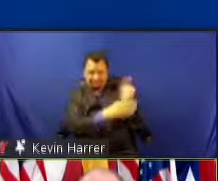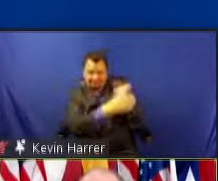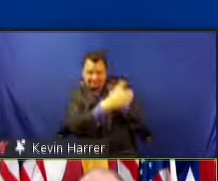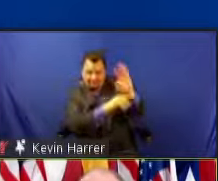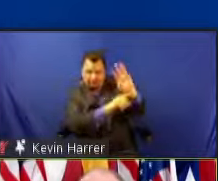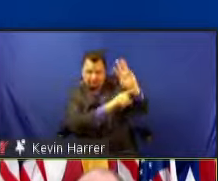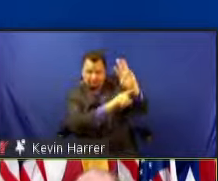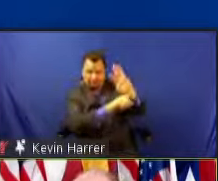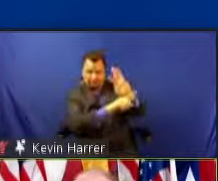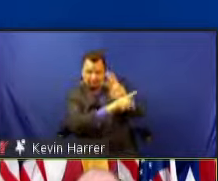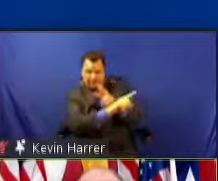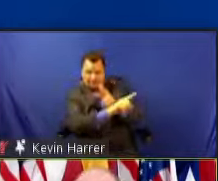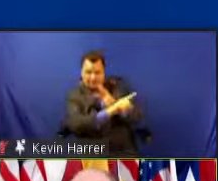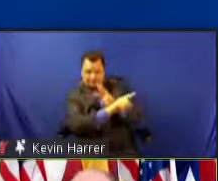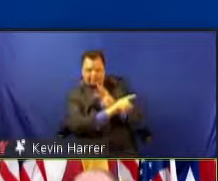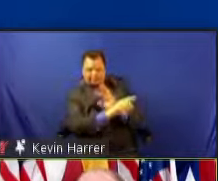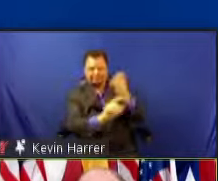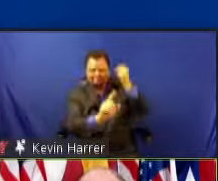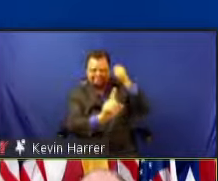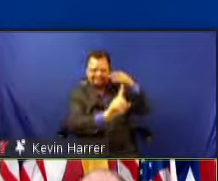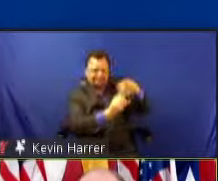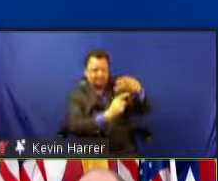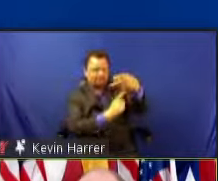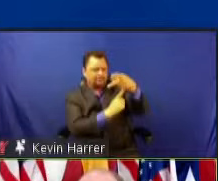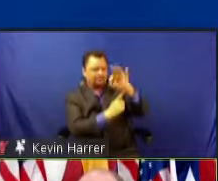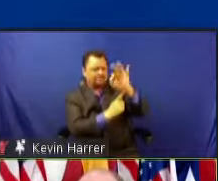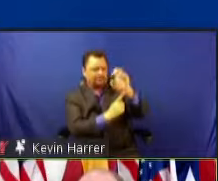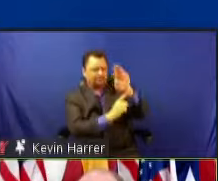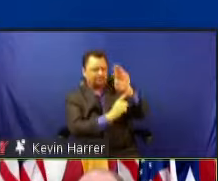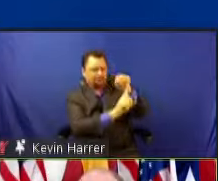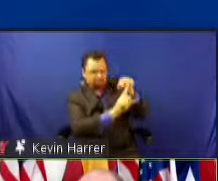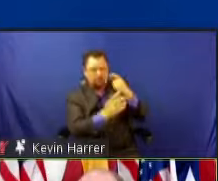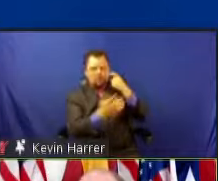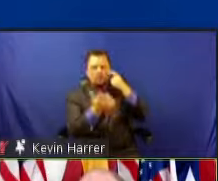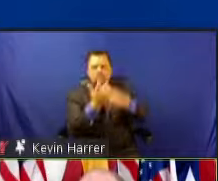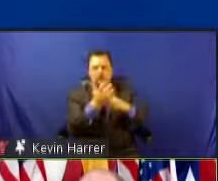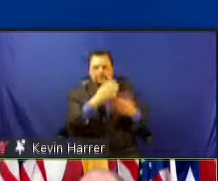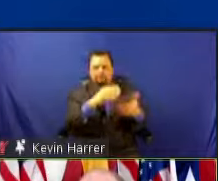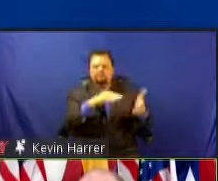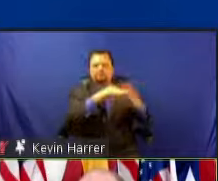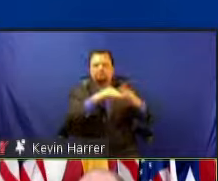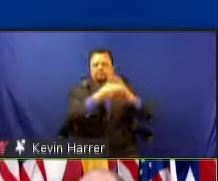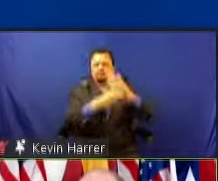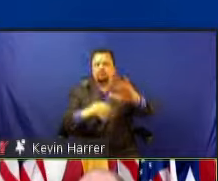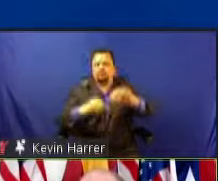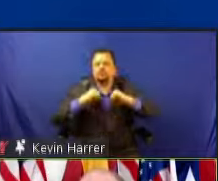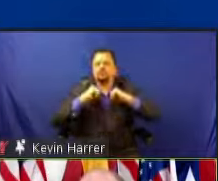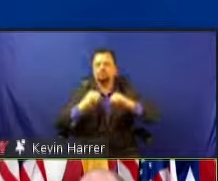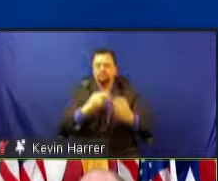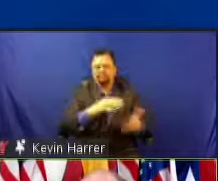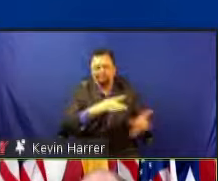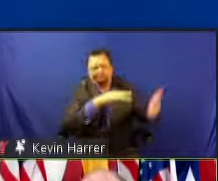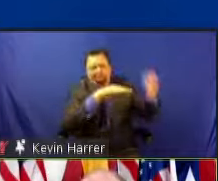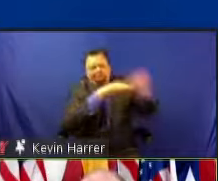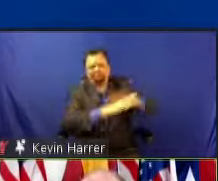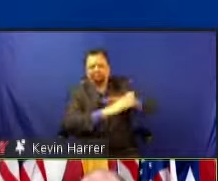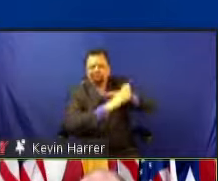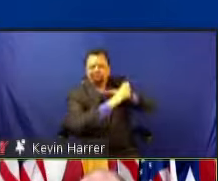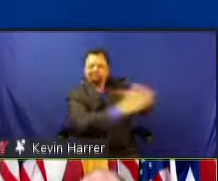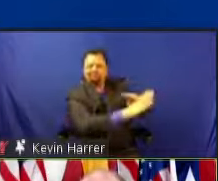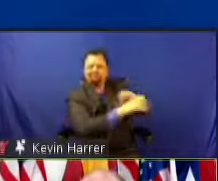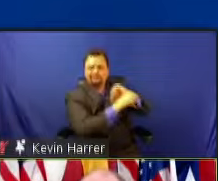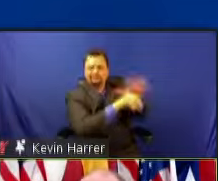got Moderna, is it increases that even more, which we're really going to need to lick this virus. And obviously, especially for